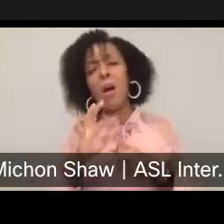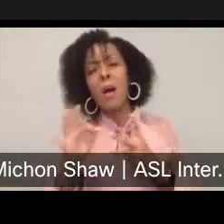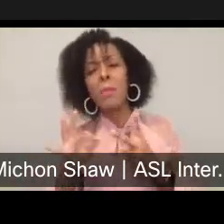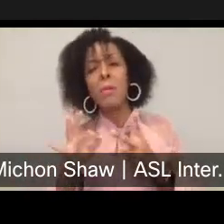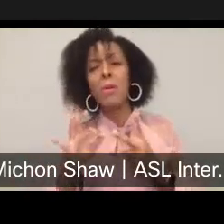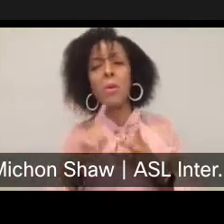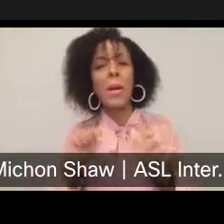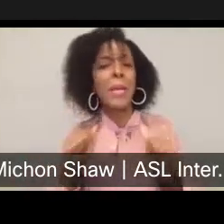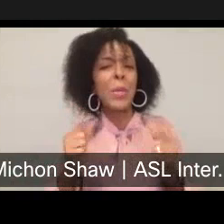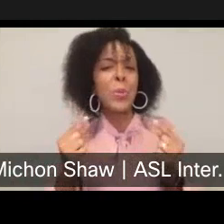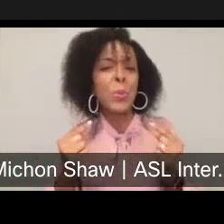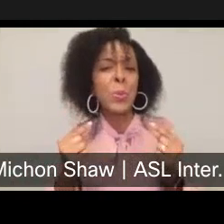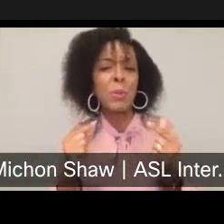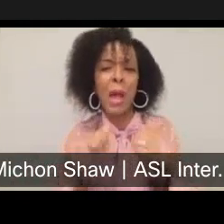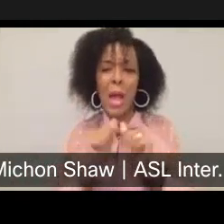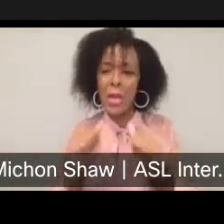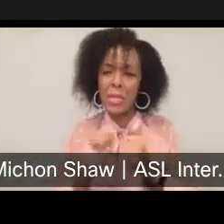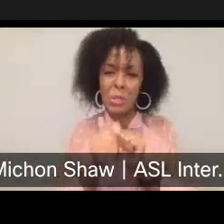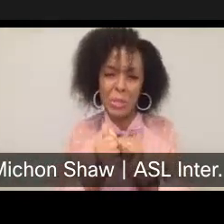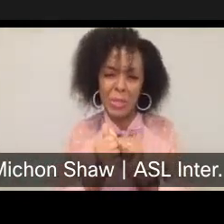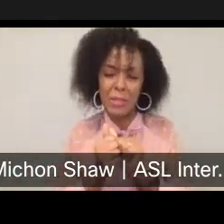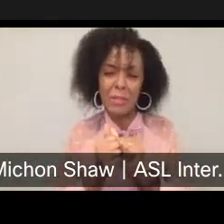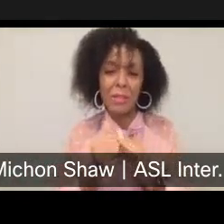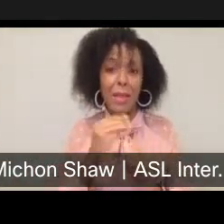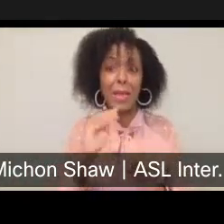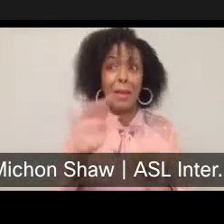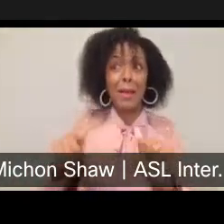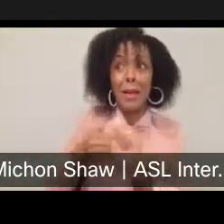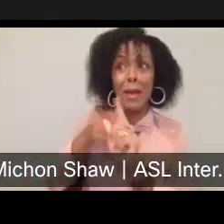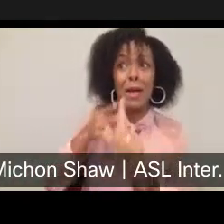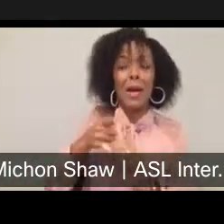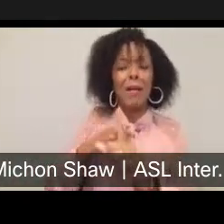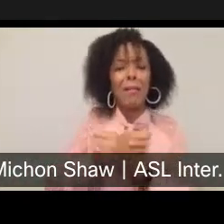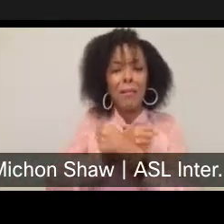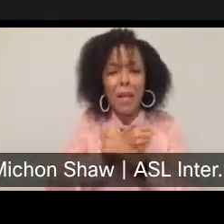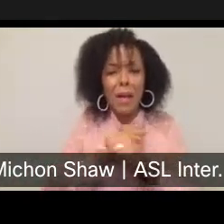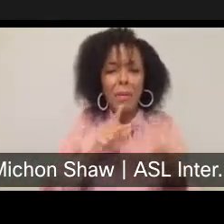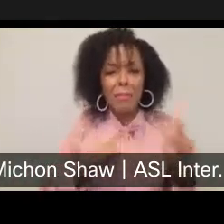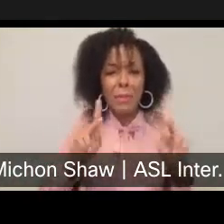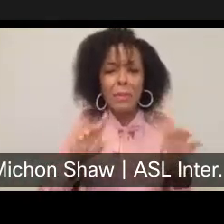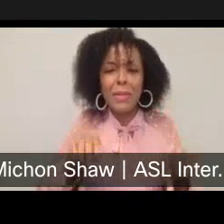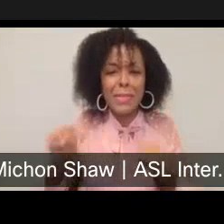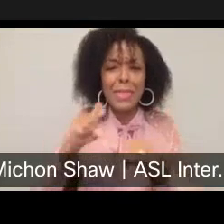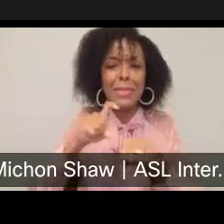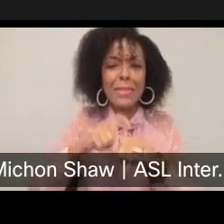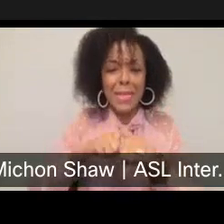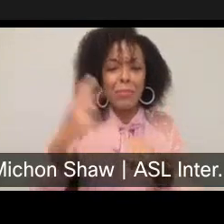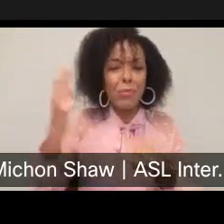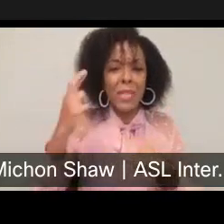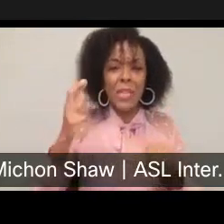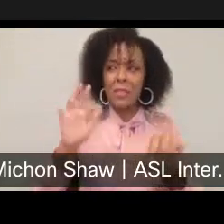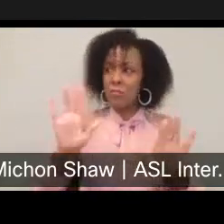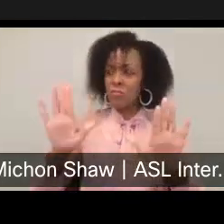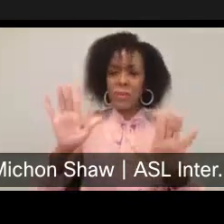all about loving people and taking the time to realize, yes, we're different. I don't grow my hair like